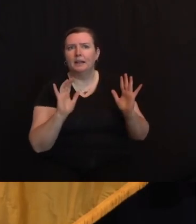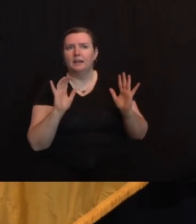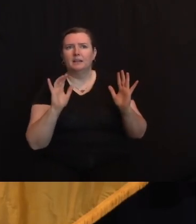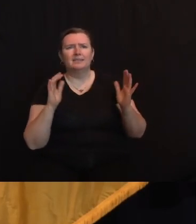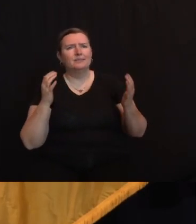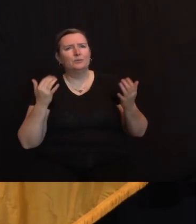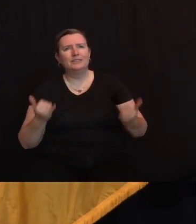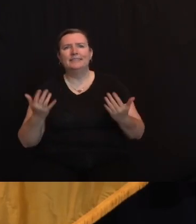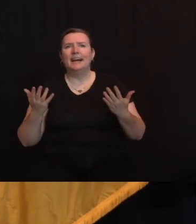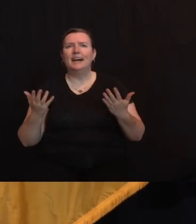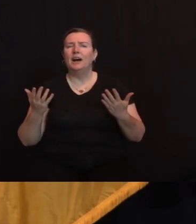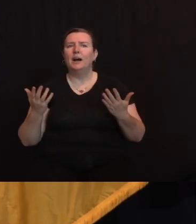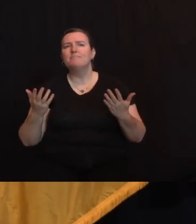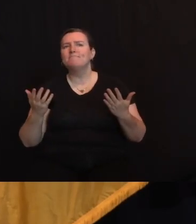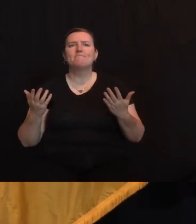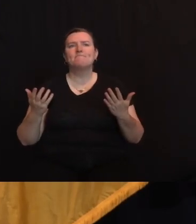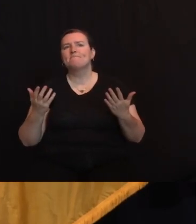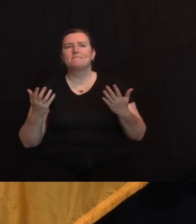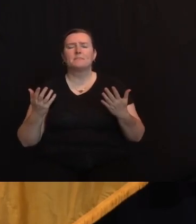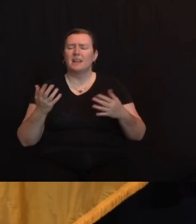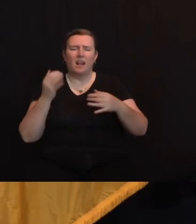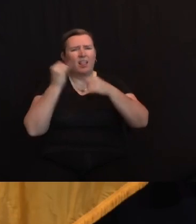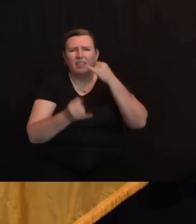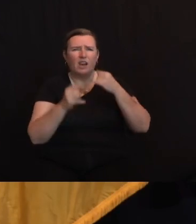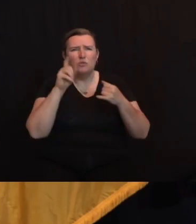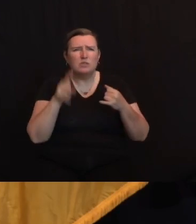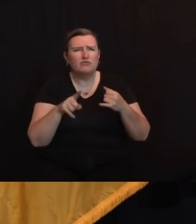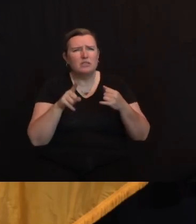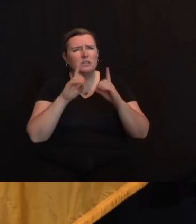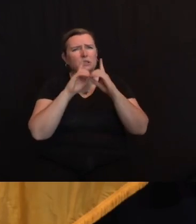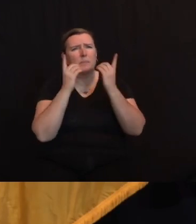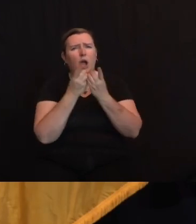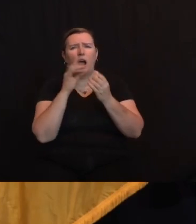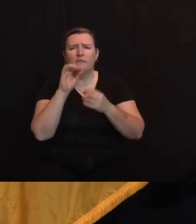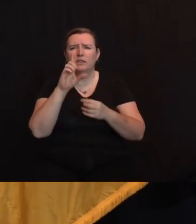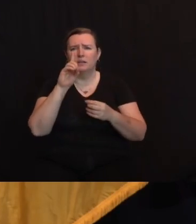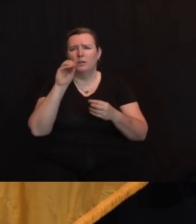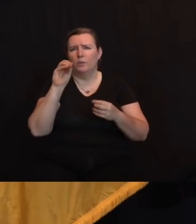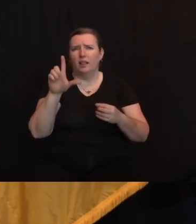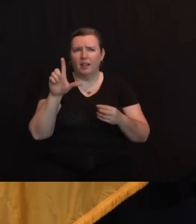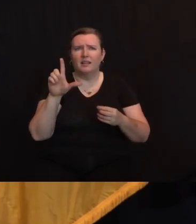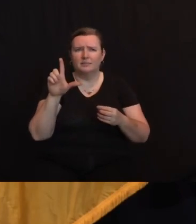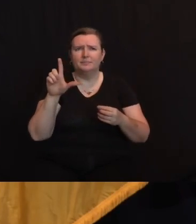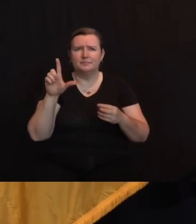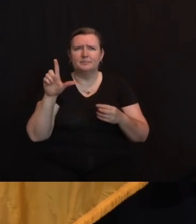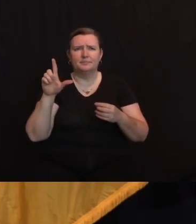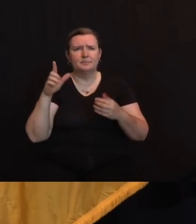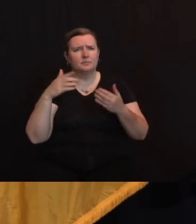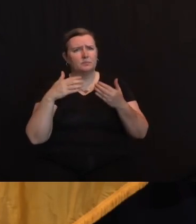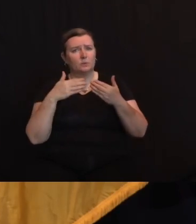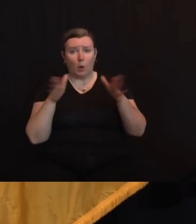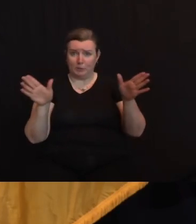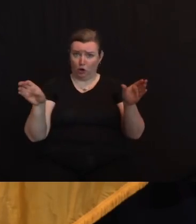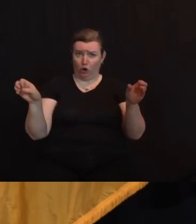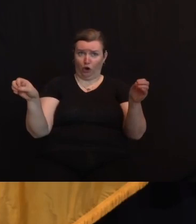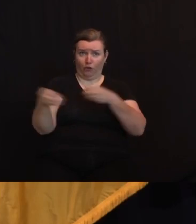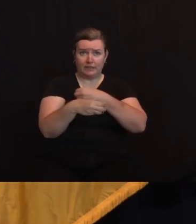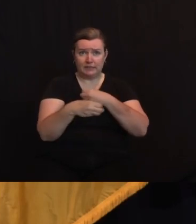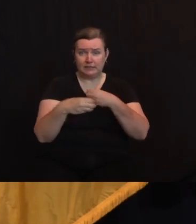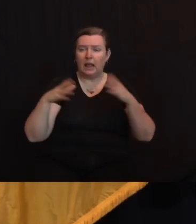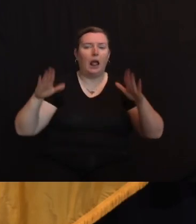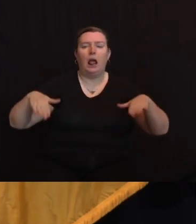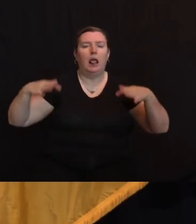notwithstanding. Yep. And just lastly, on Department of Labor, you said that, it's opening up the offices isn't something that you've discussed just yet. I'm